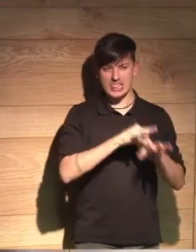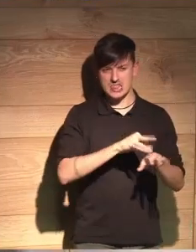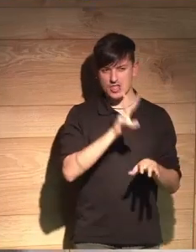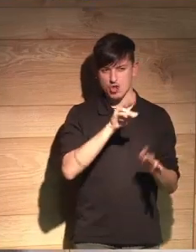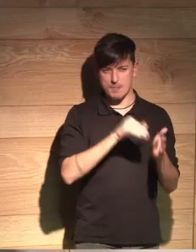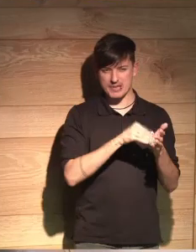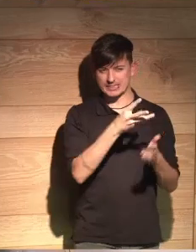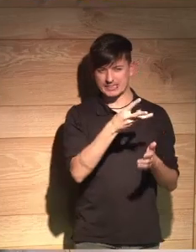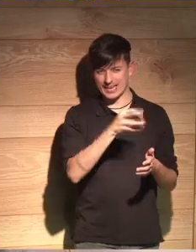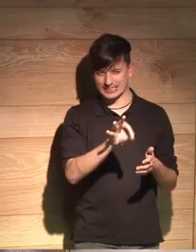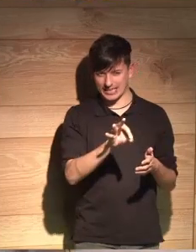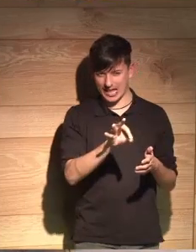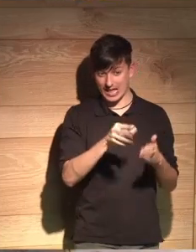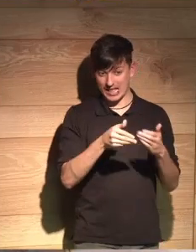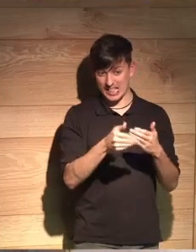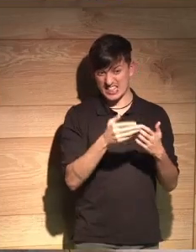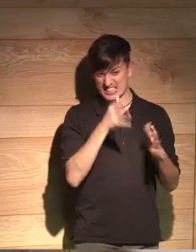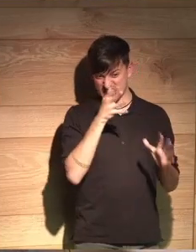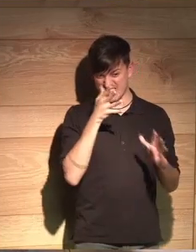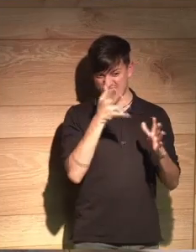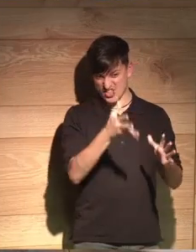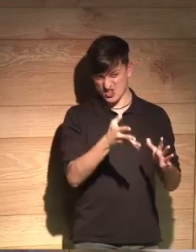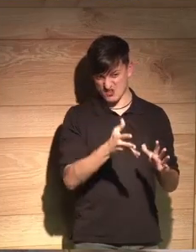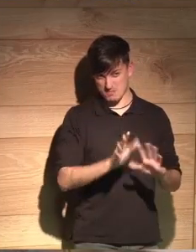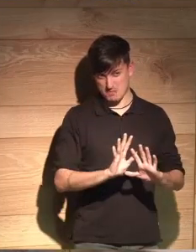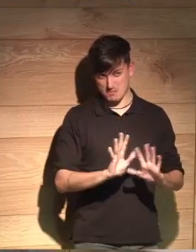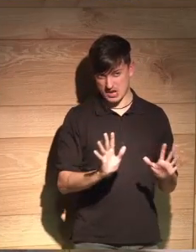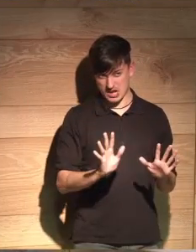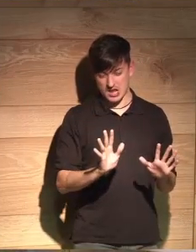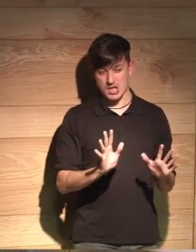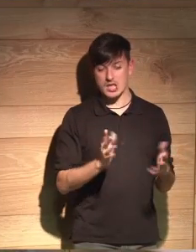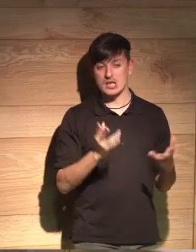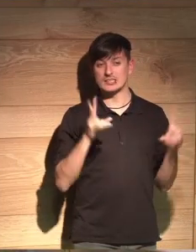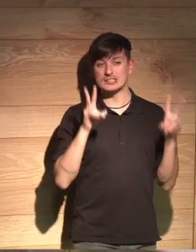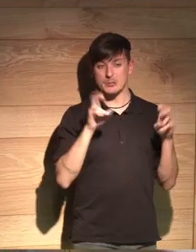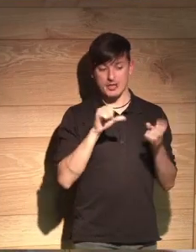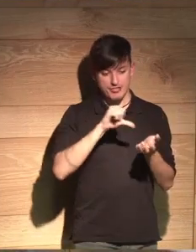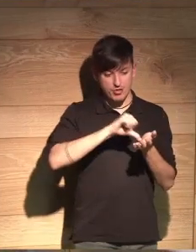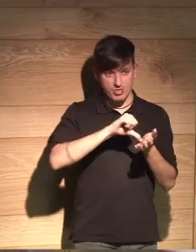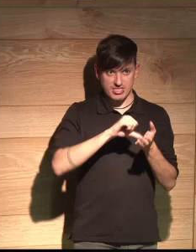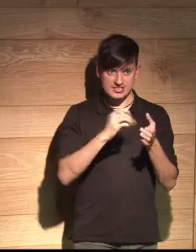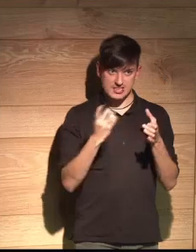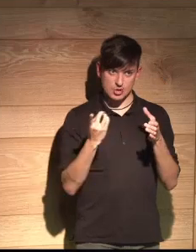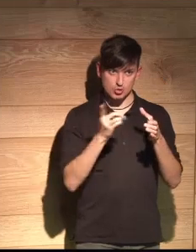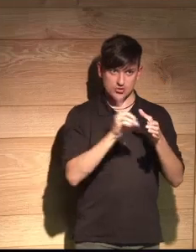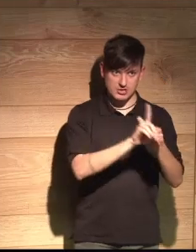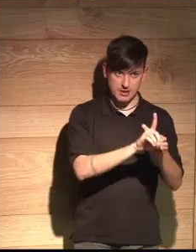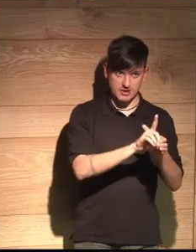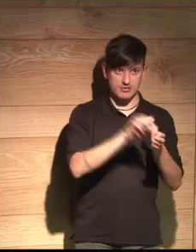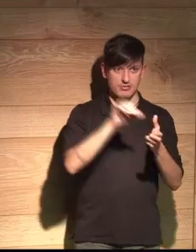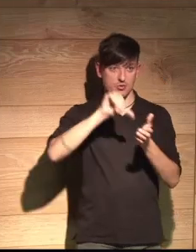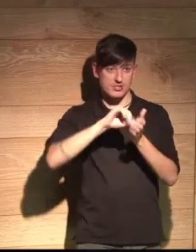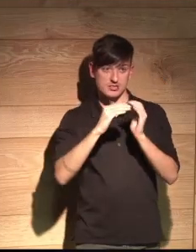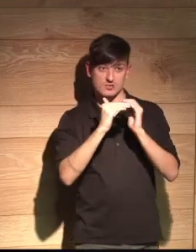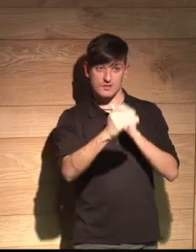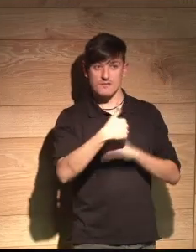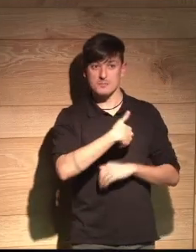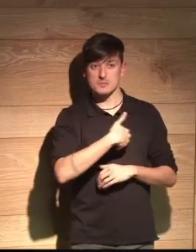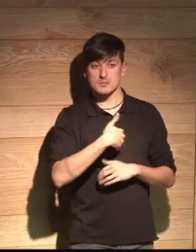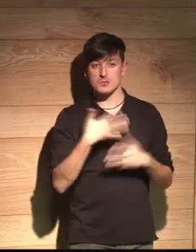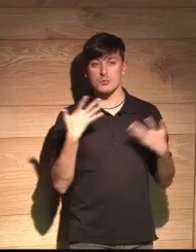the 2030 agenda, it's only 10 years left. What's the role of inclusive cities and